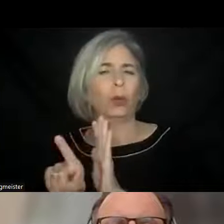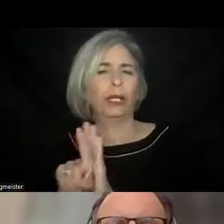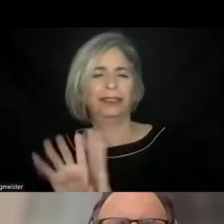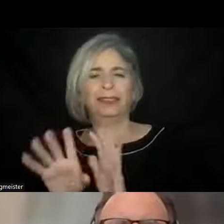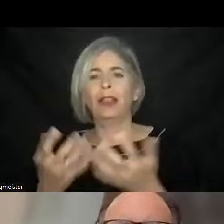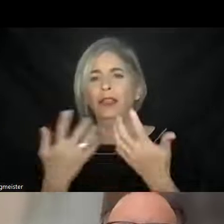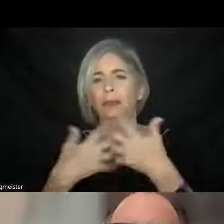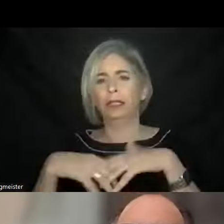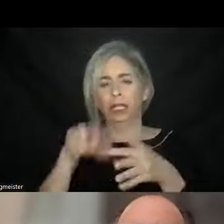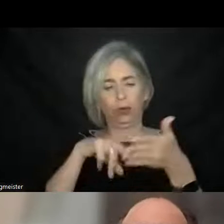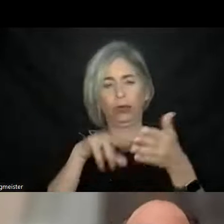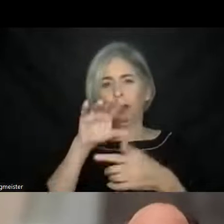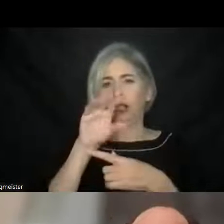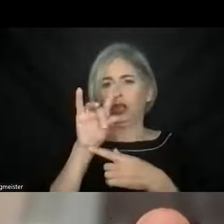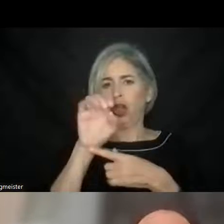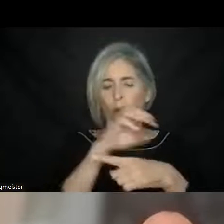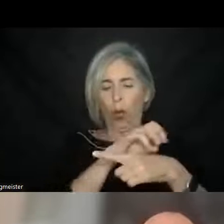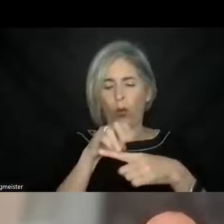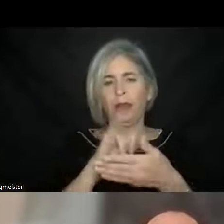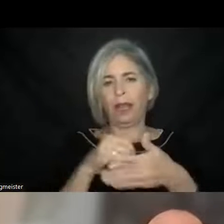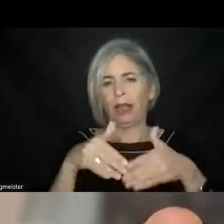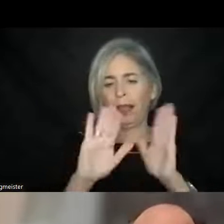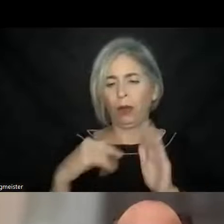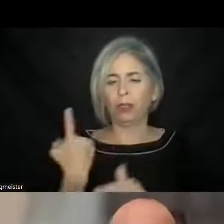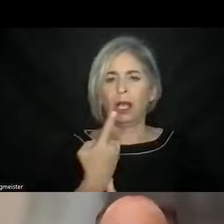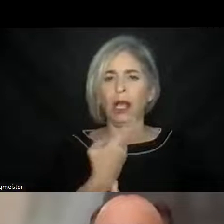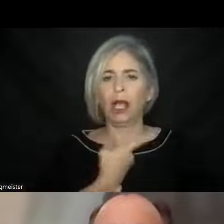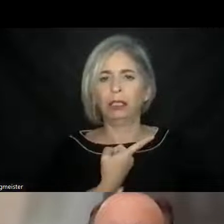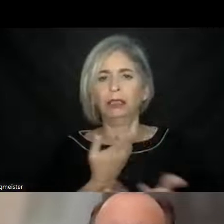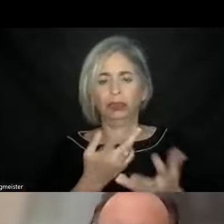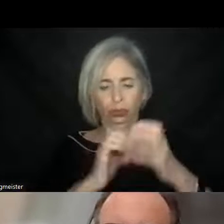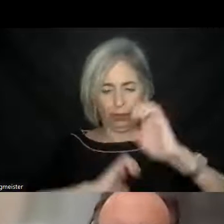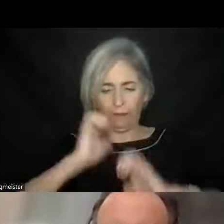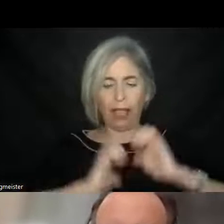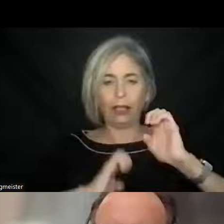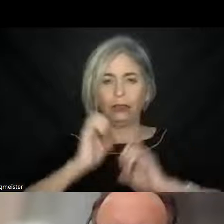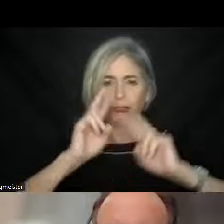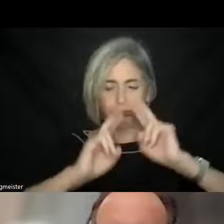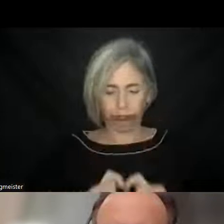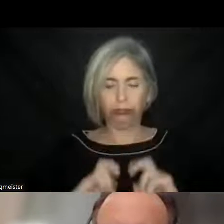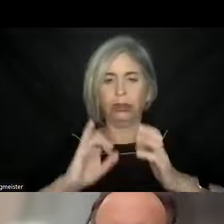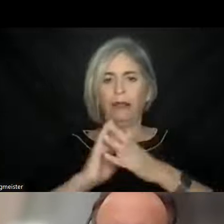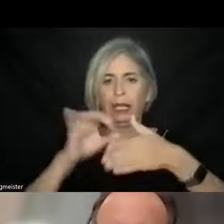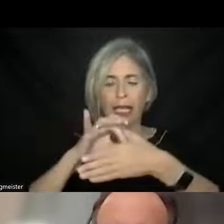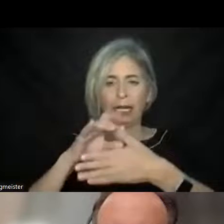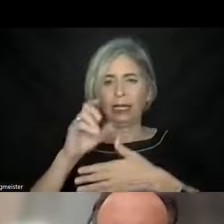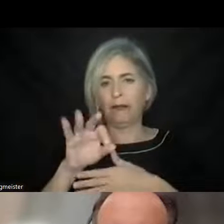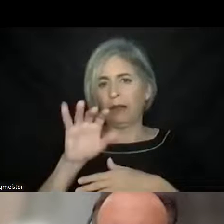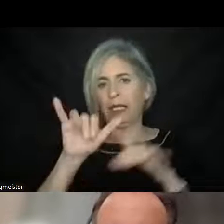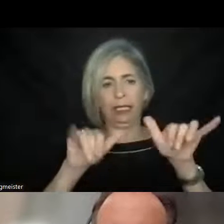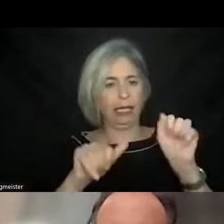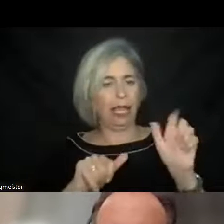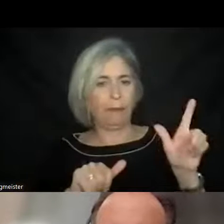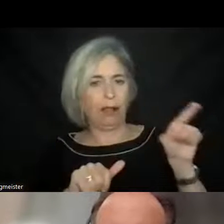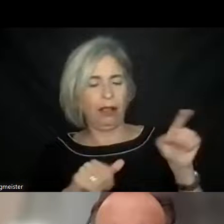there's a machine readable code that allows us to evaluate that the content of a YAML file